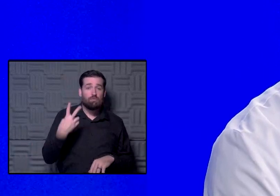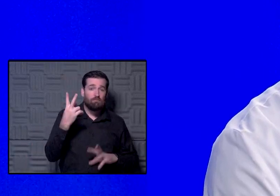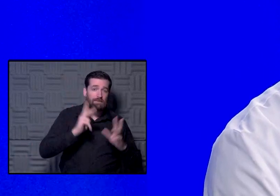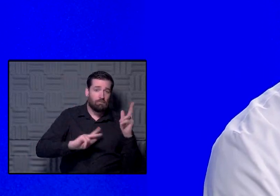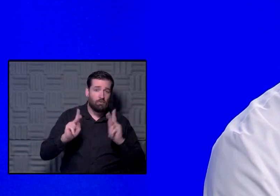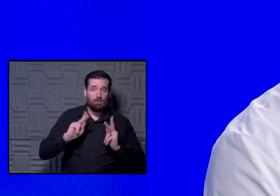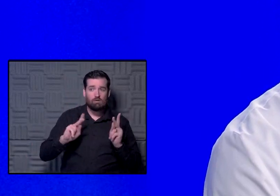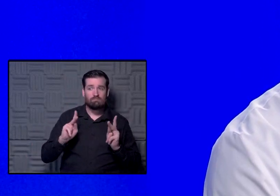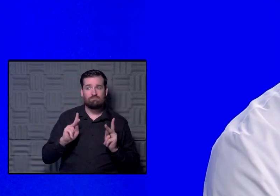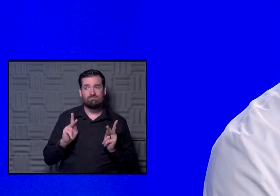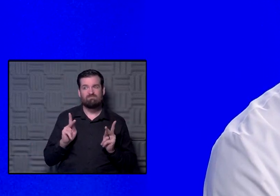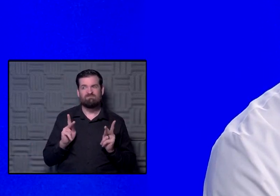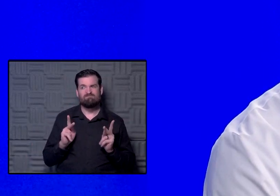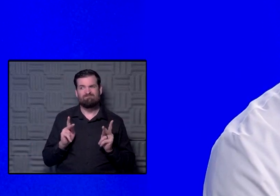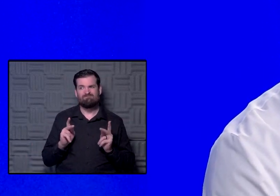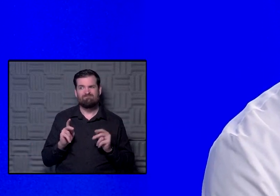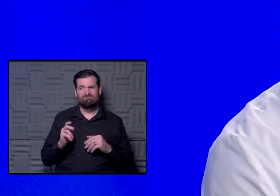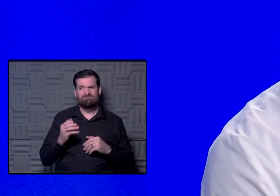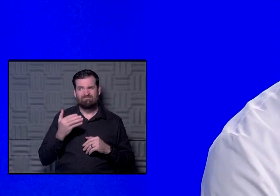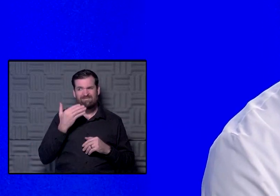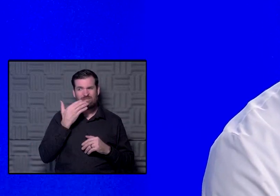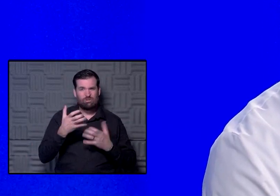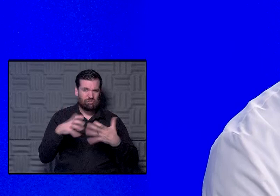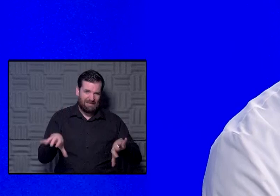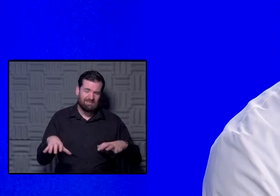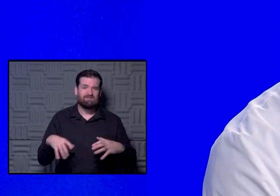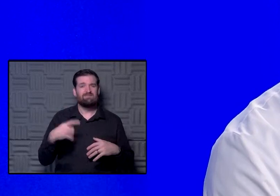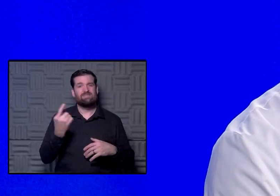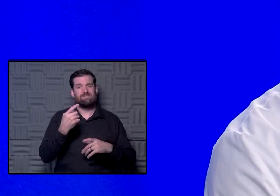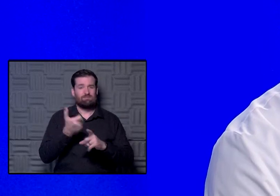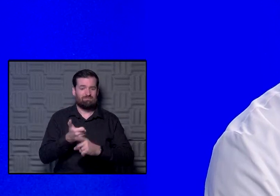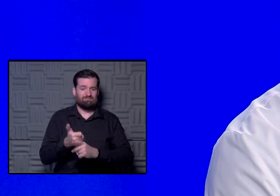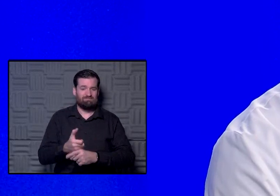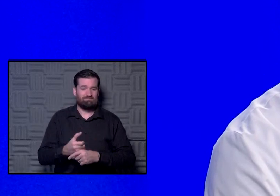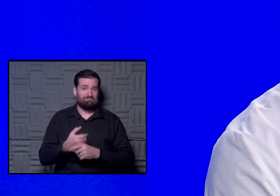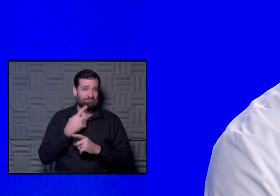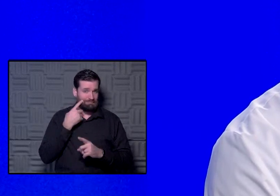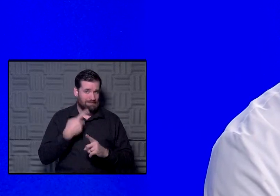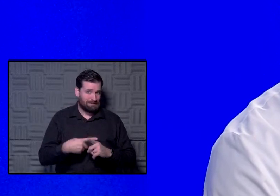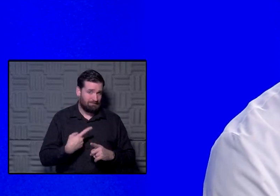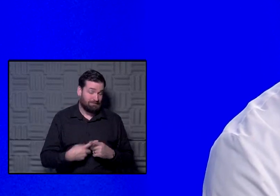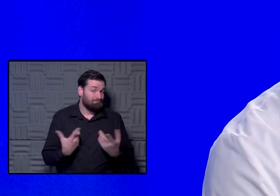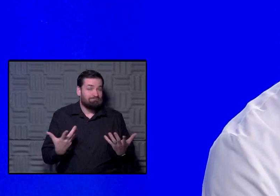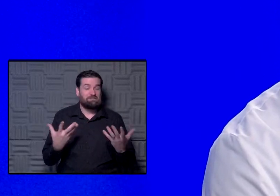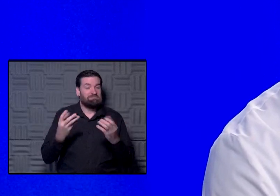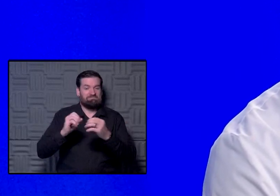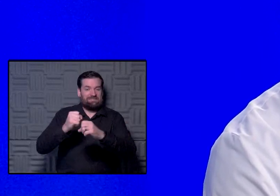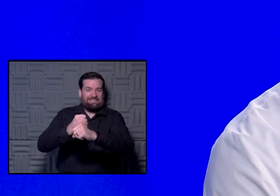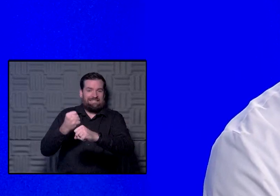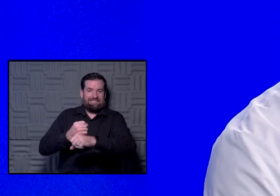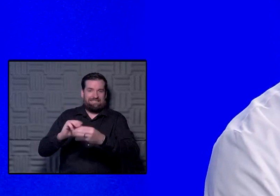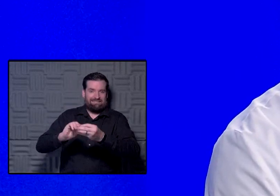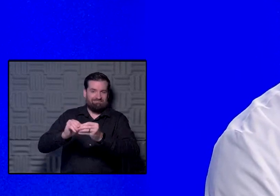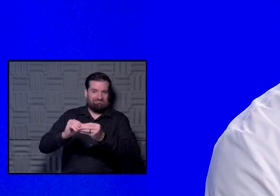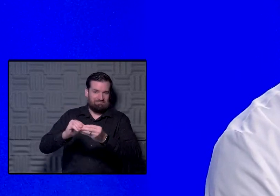I think there's a pretty good chance that one of them could be positive, just out of the pure numbers game and